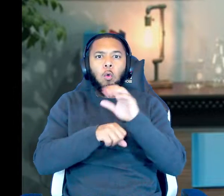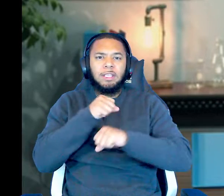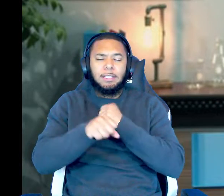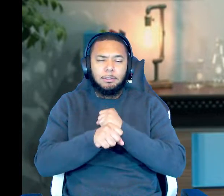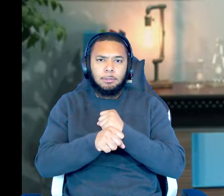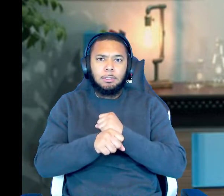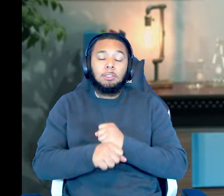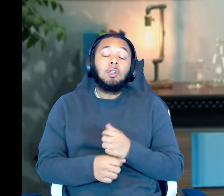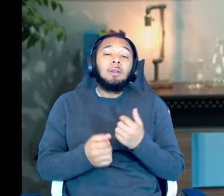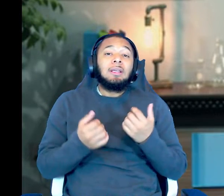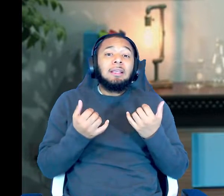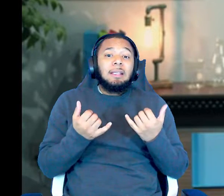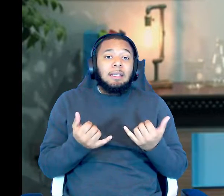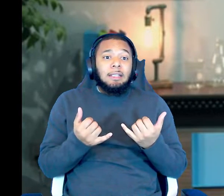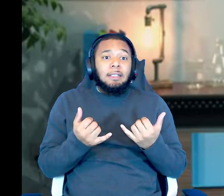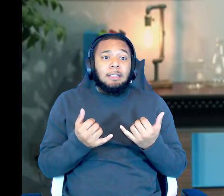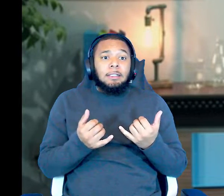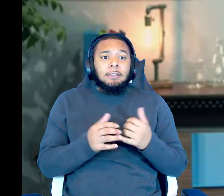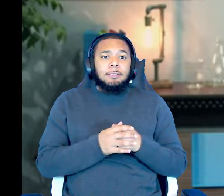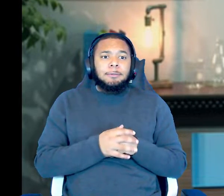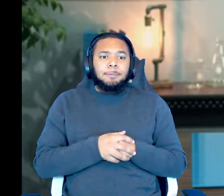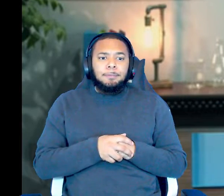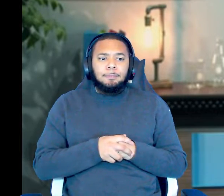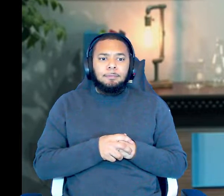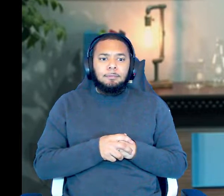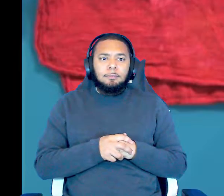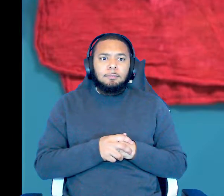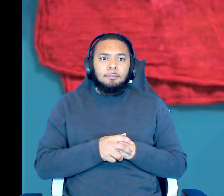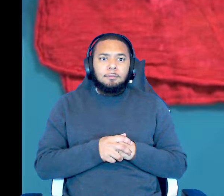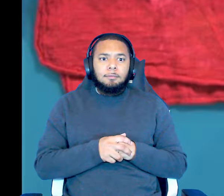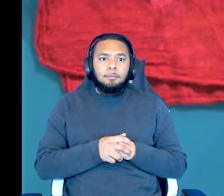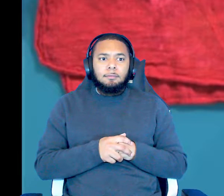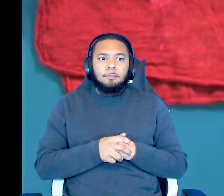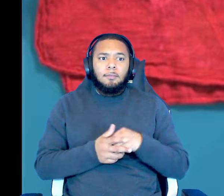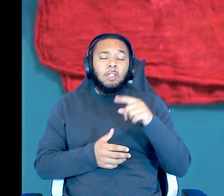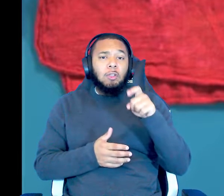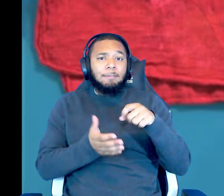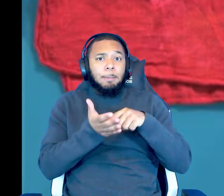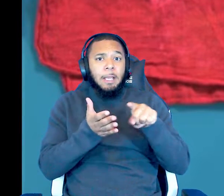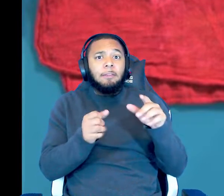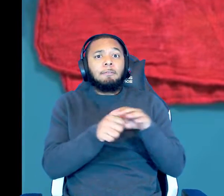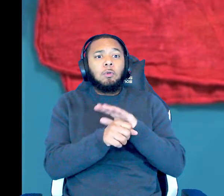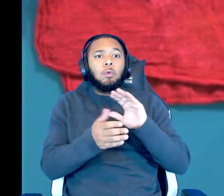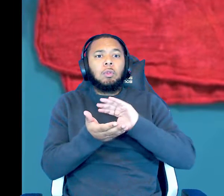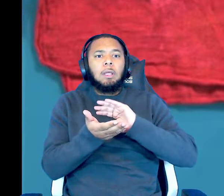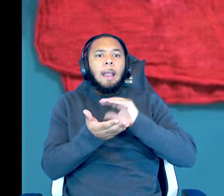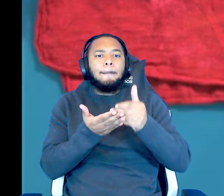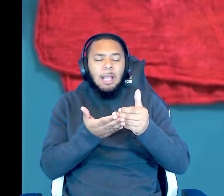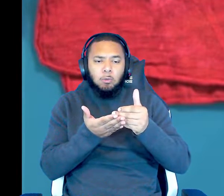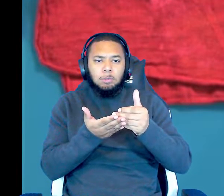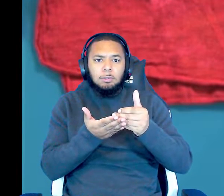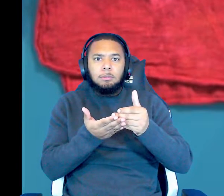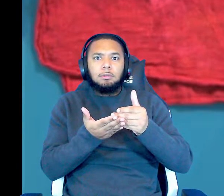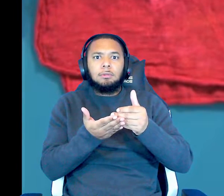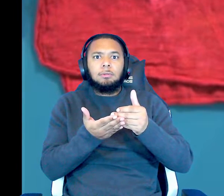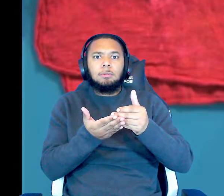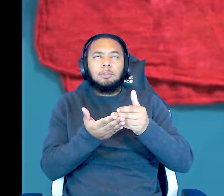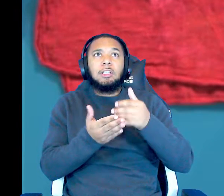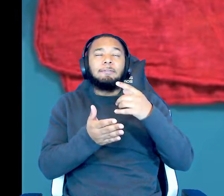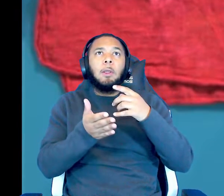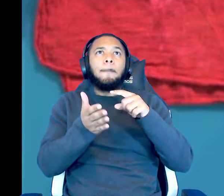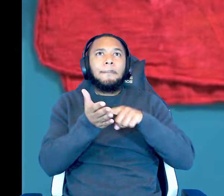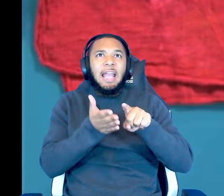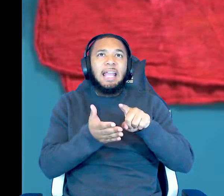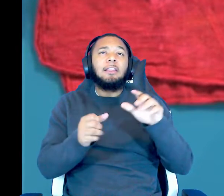full $2,000 of 12% interest for that 1 month. So what do we do here? We're going to multiply by